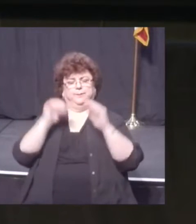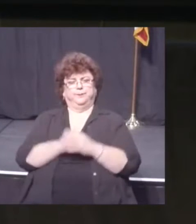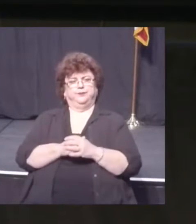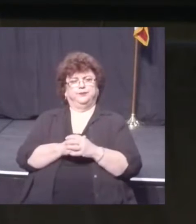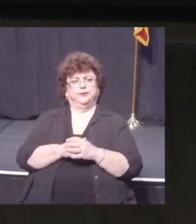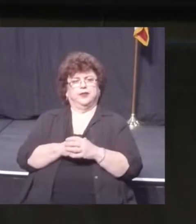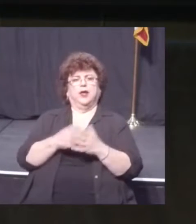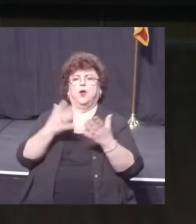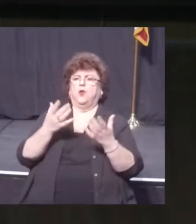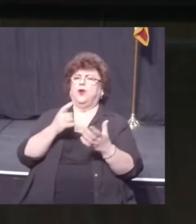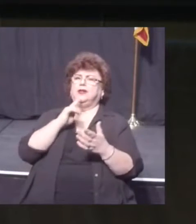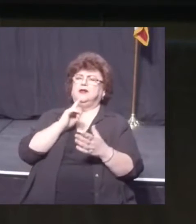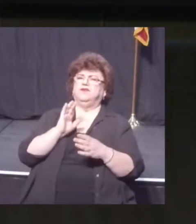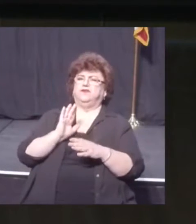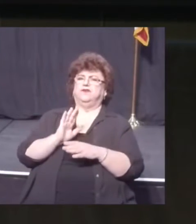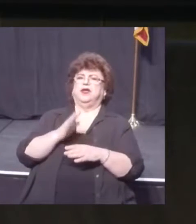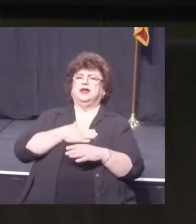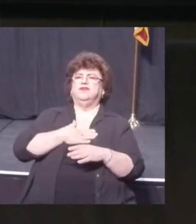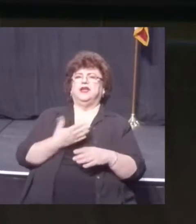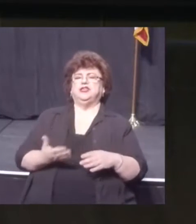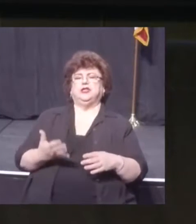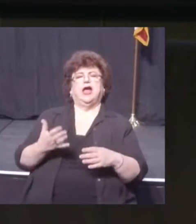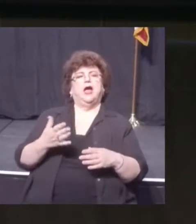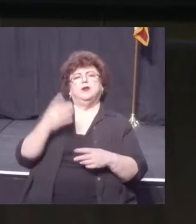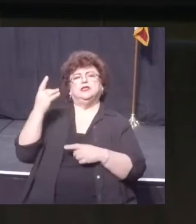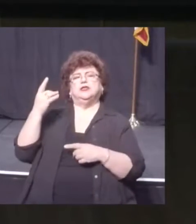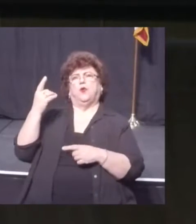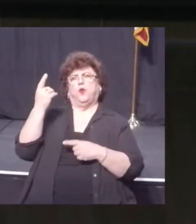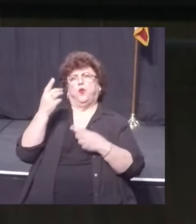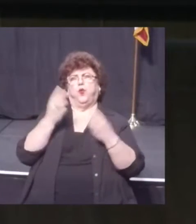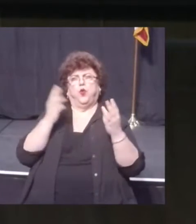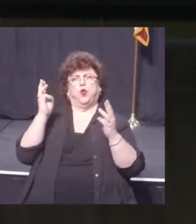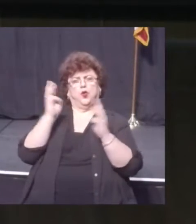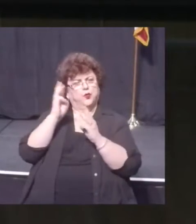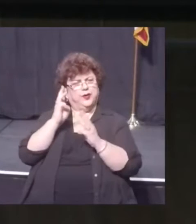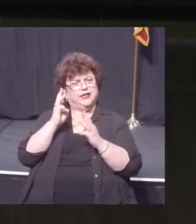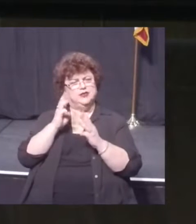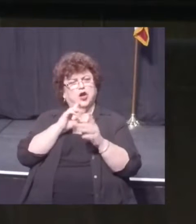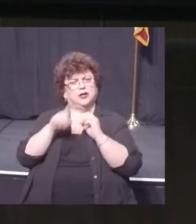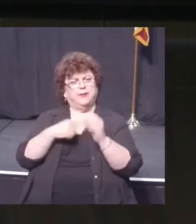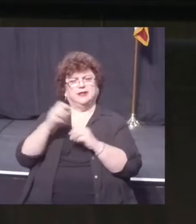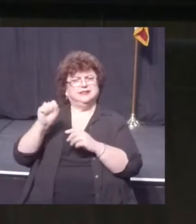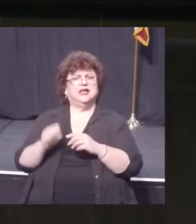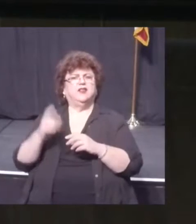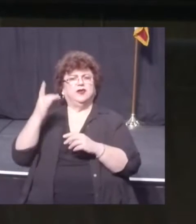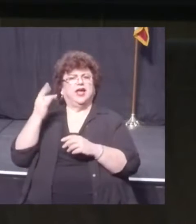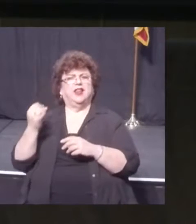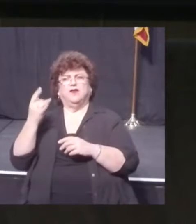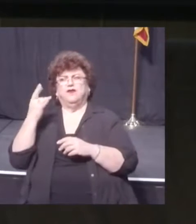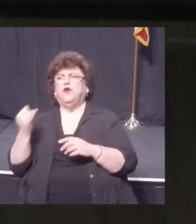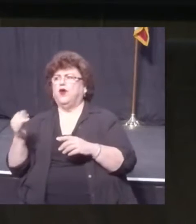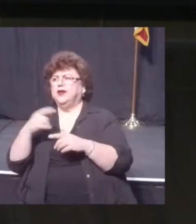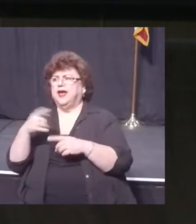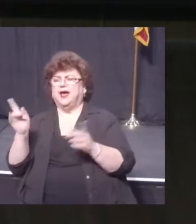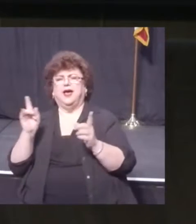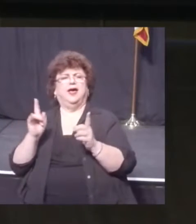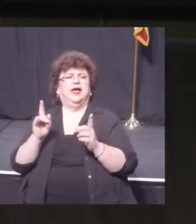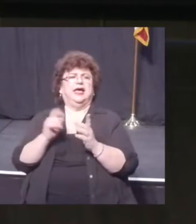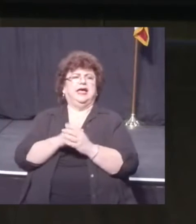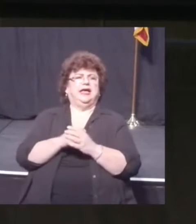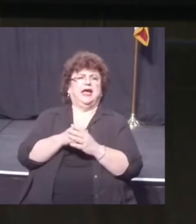confession. I was worried that talking about my Southern California roots might elicit some boos from our Giants